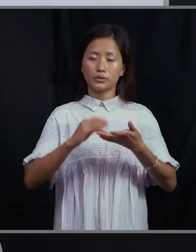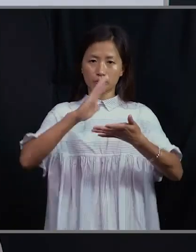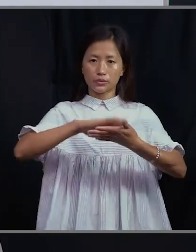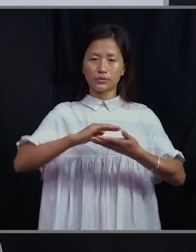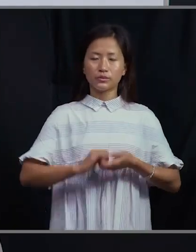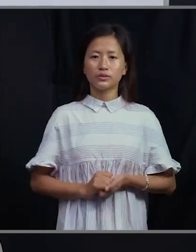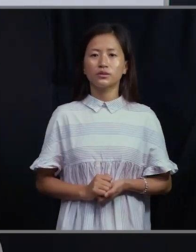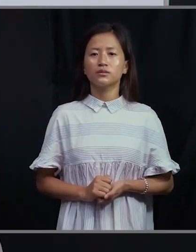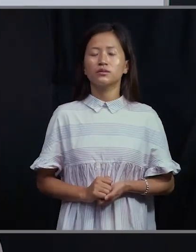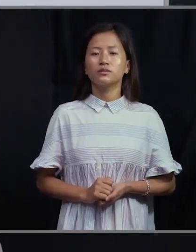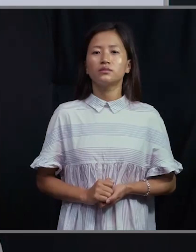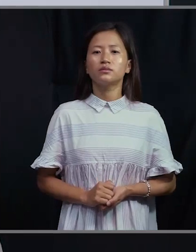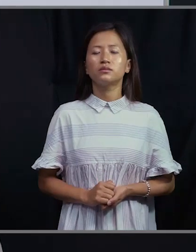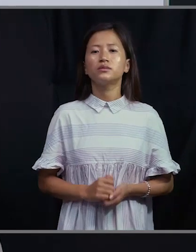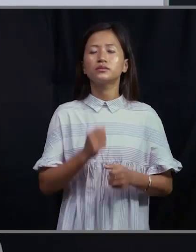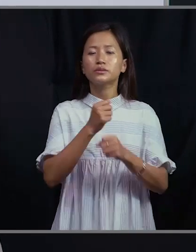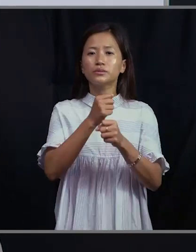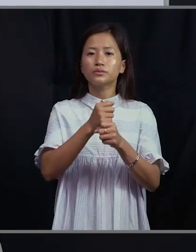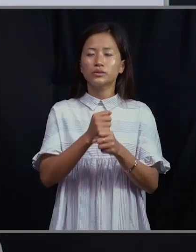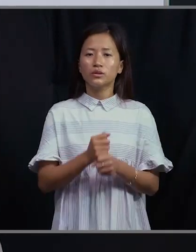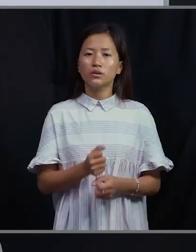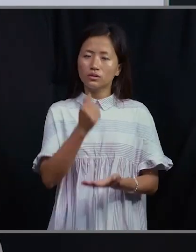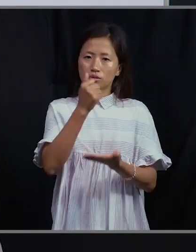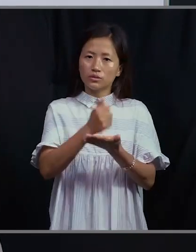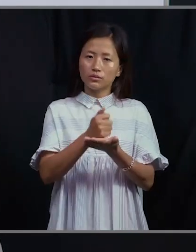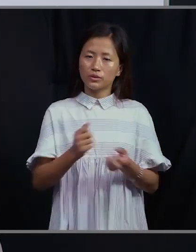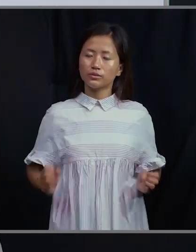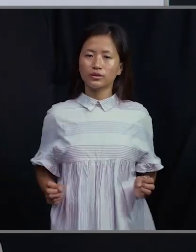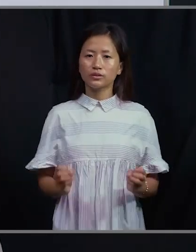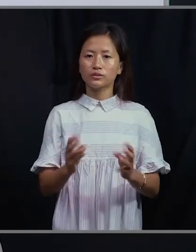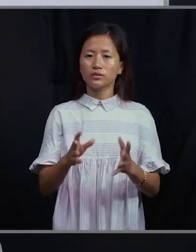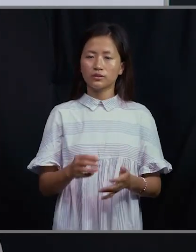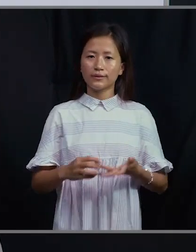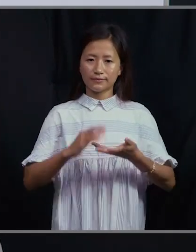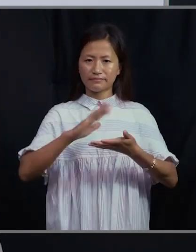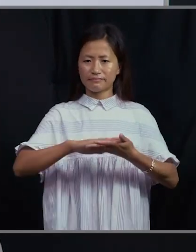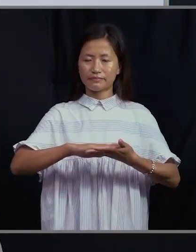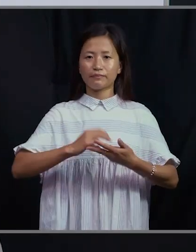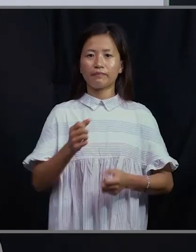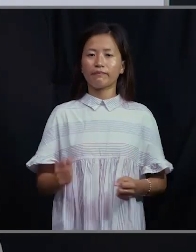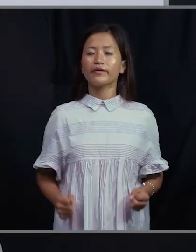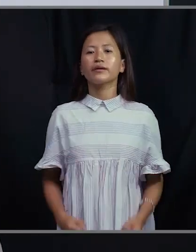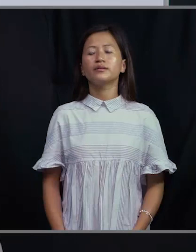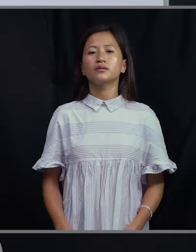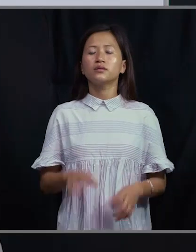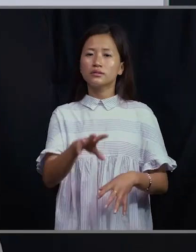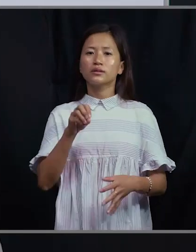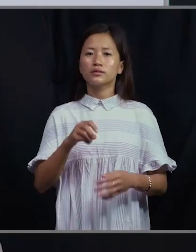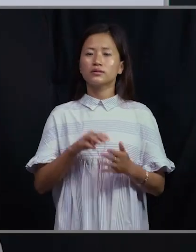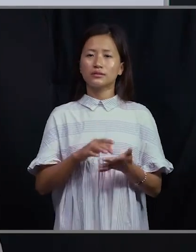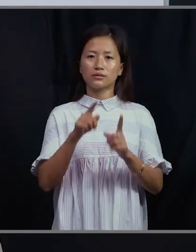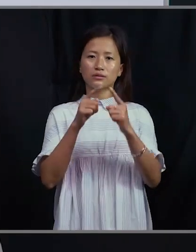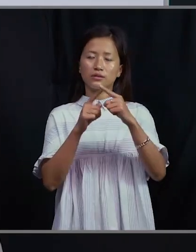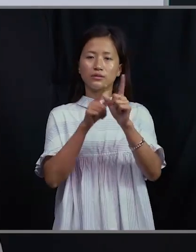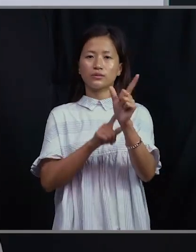okay, the bride and the groom should be ready to get married. And along with that, in this type of